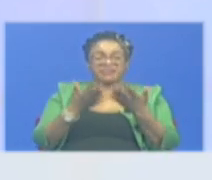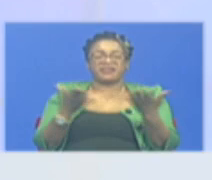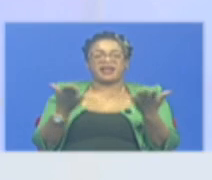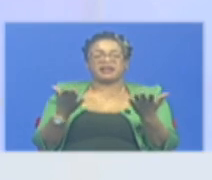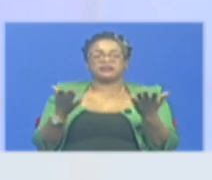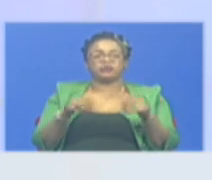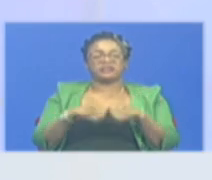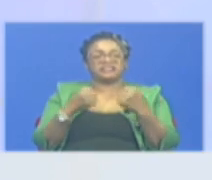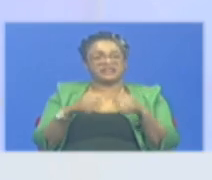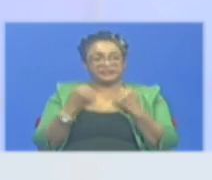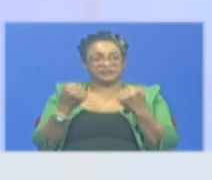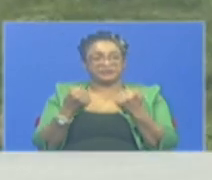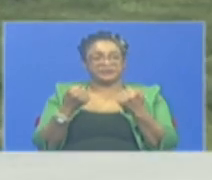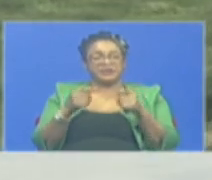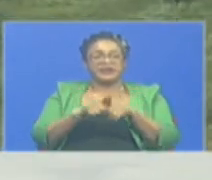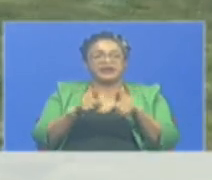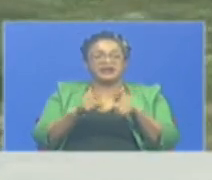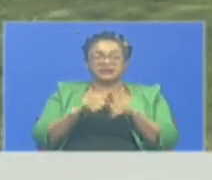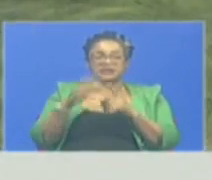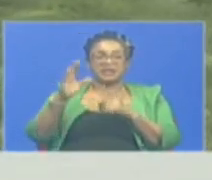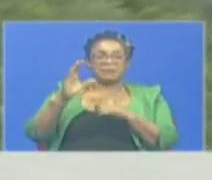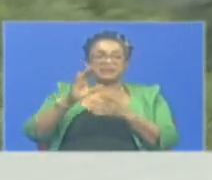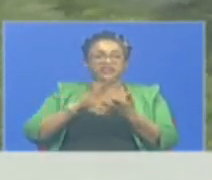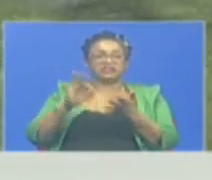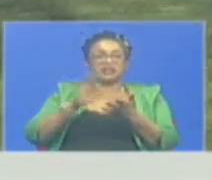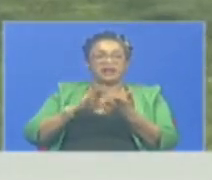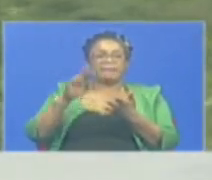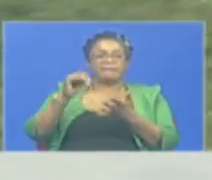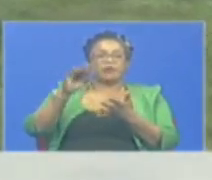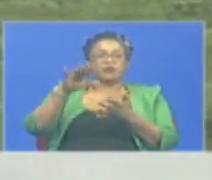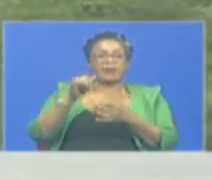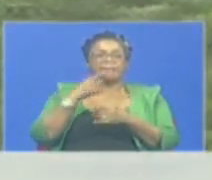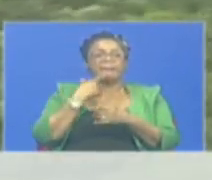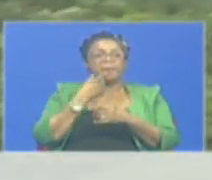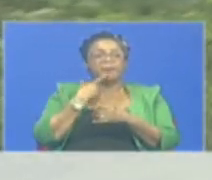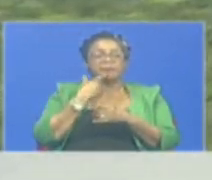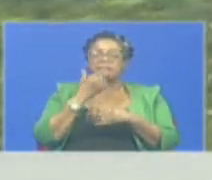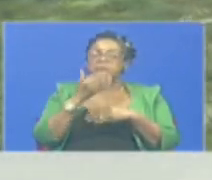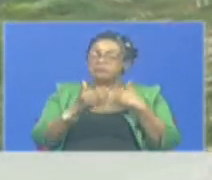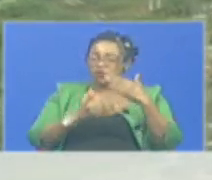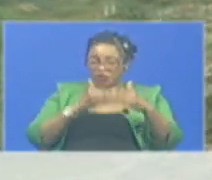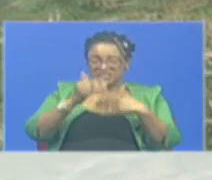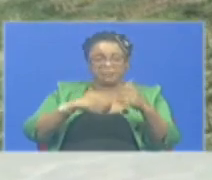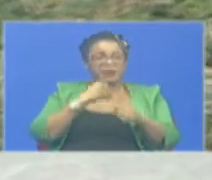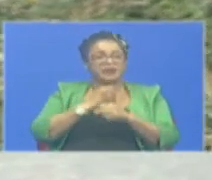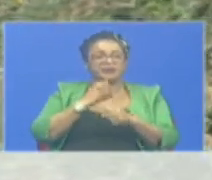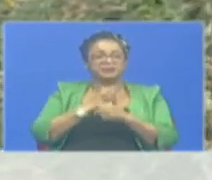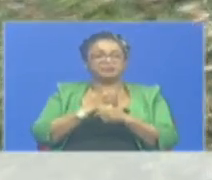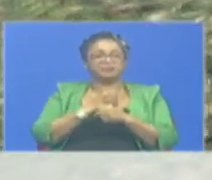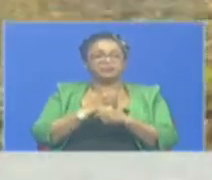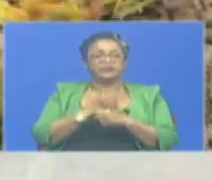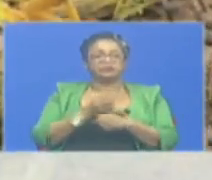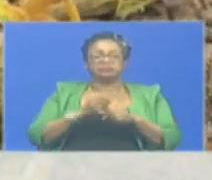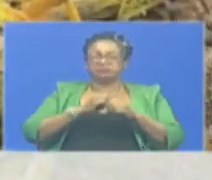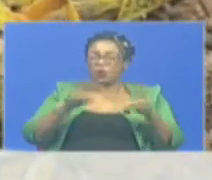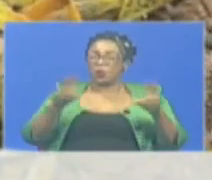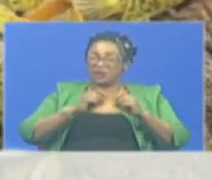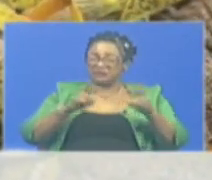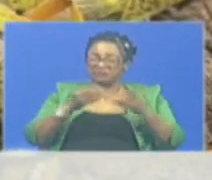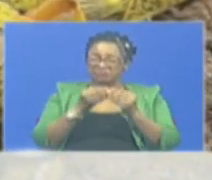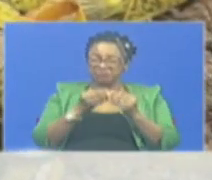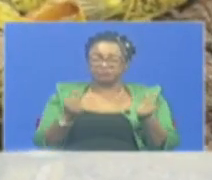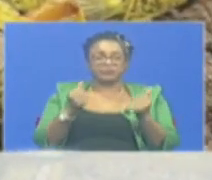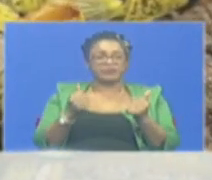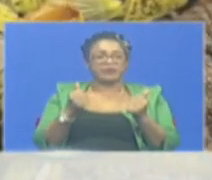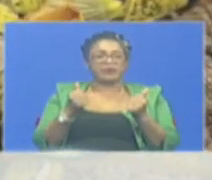insects. Agriculture Cabinet Secretary Peter Munya says progress has been made in the war against the invasion, which has been reduced to